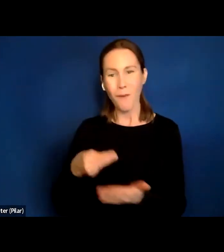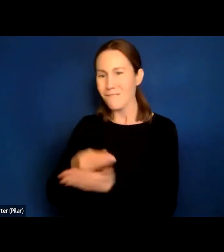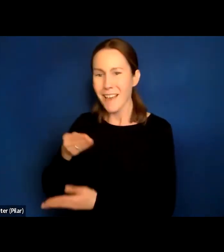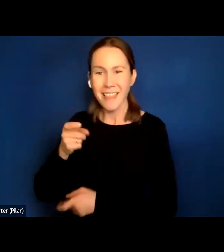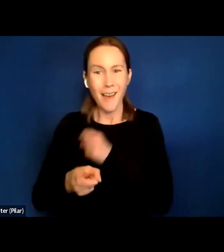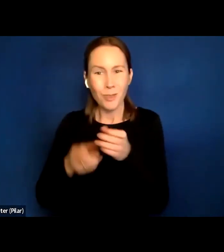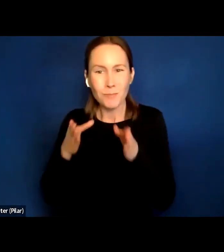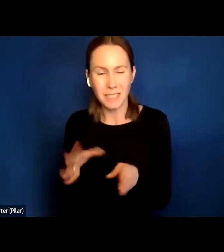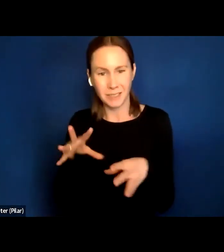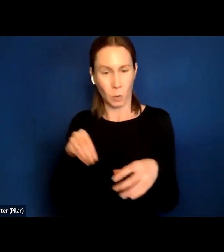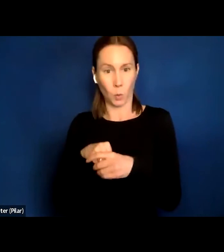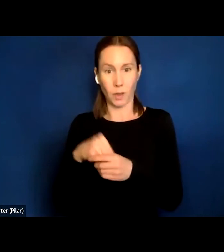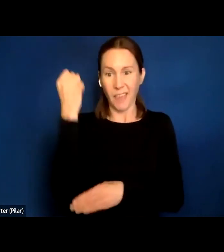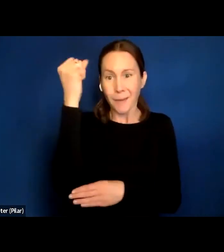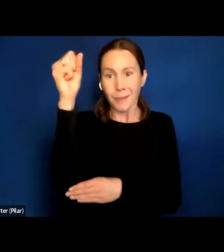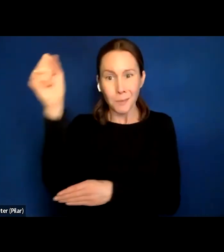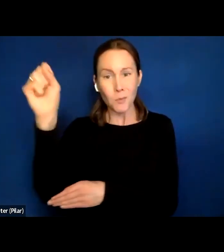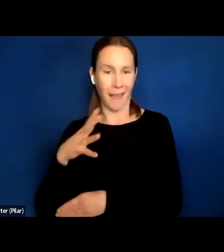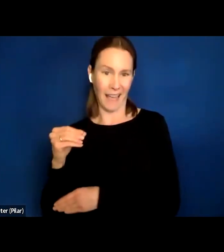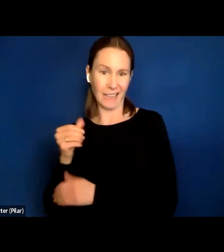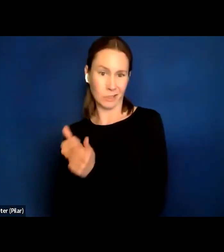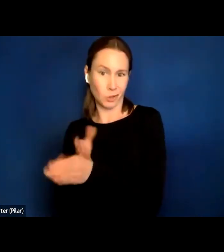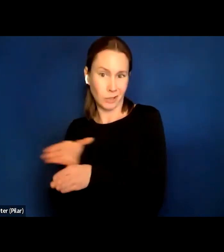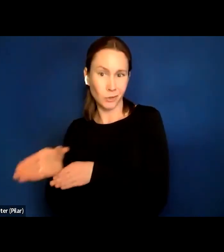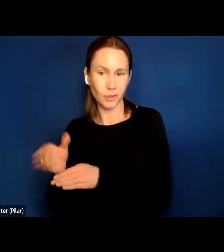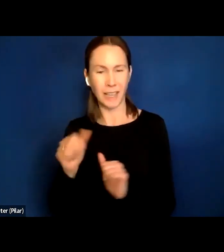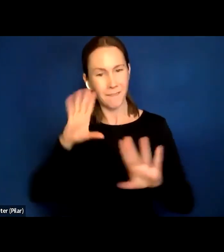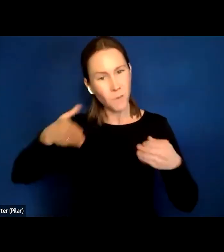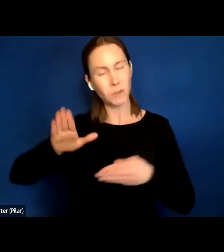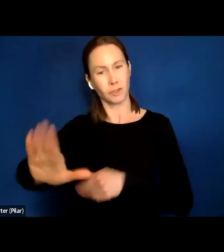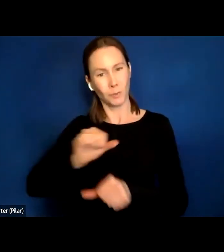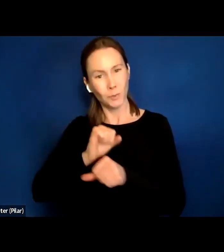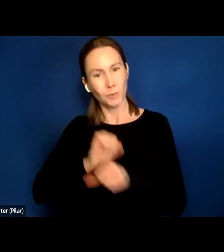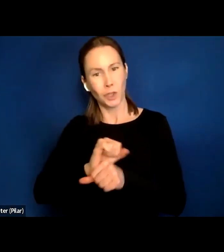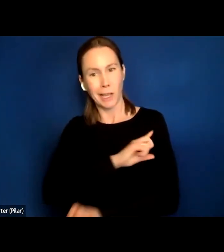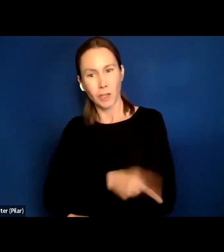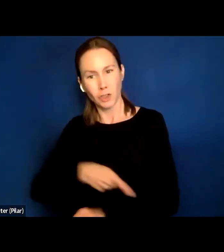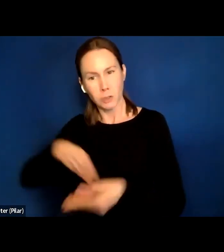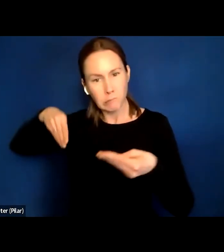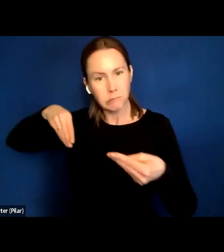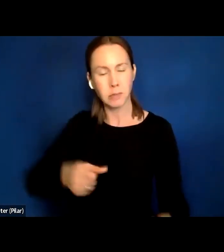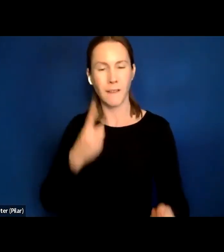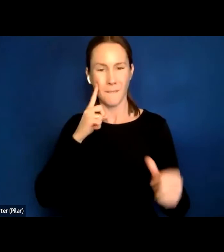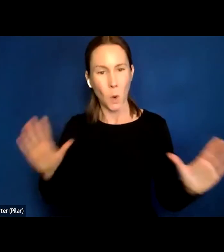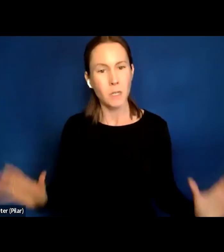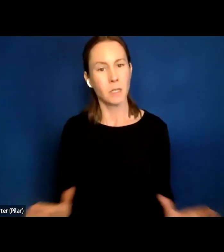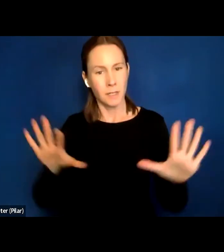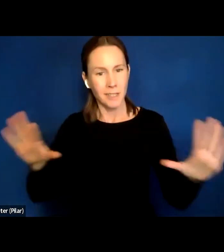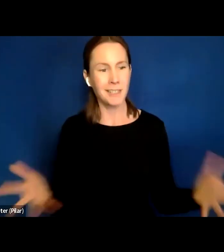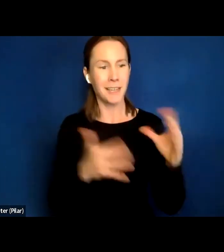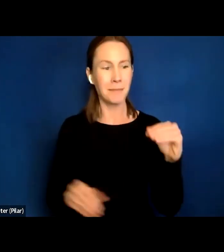in the sector can focus their energies on organizing towards and building more joy.